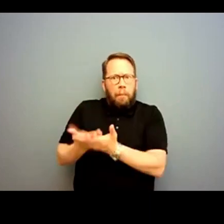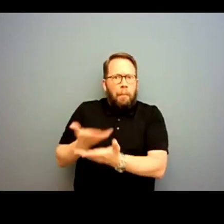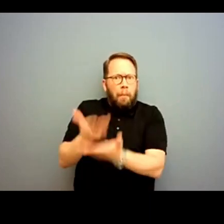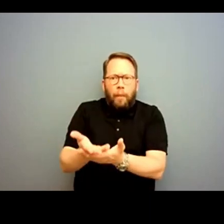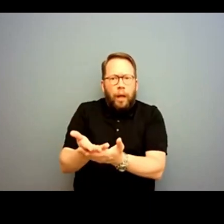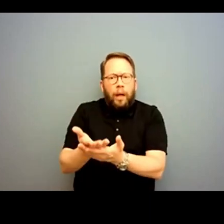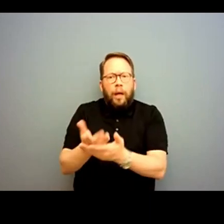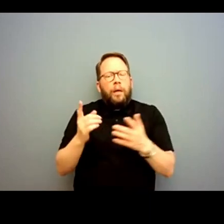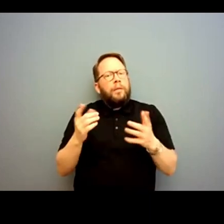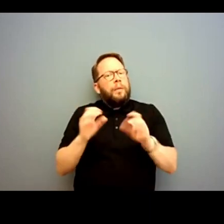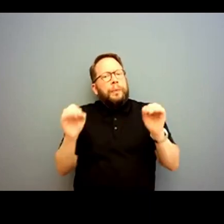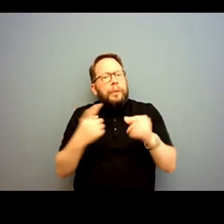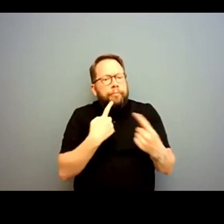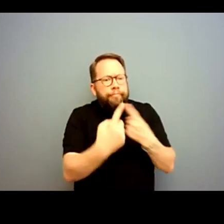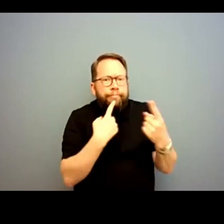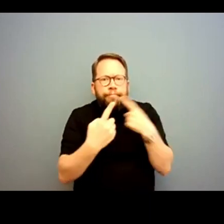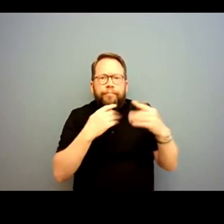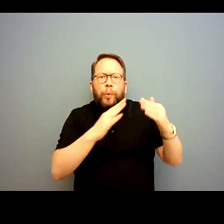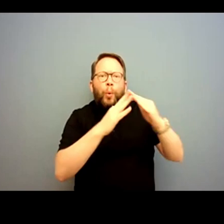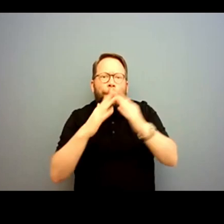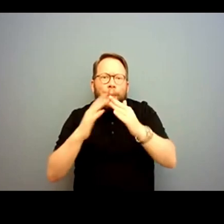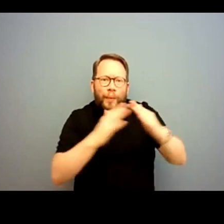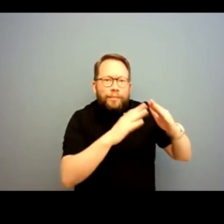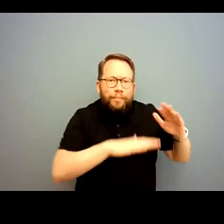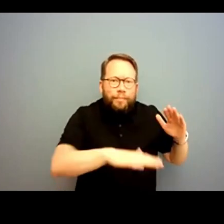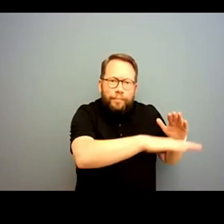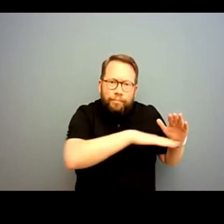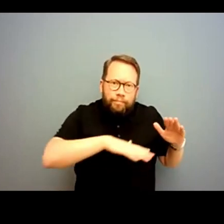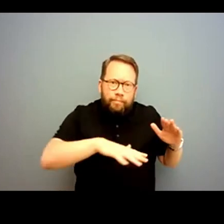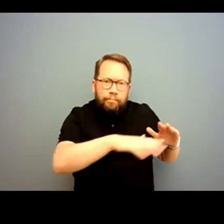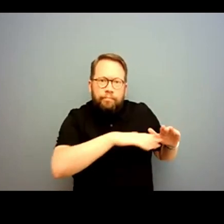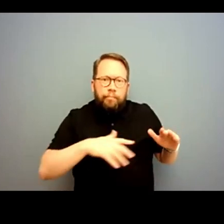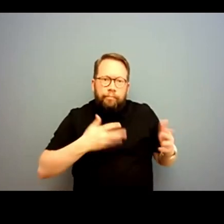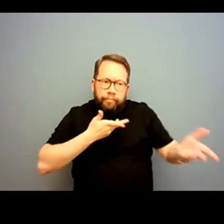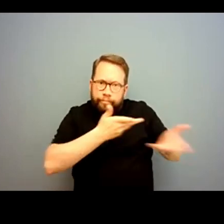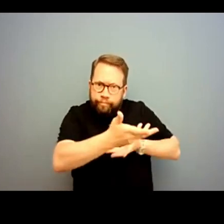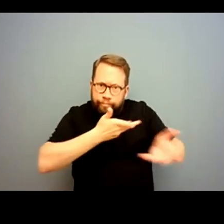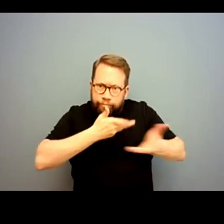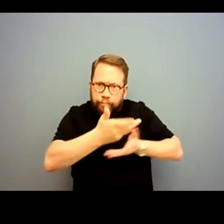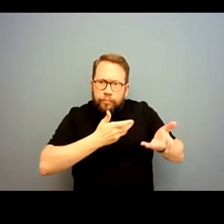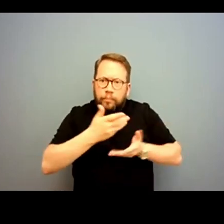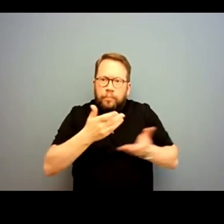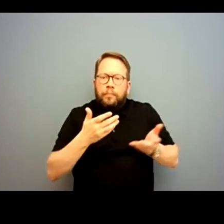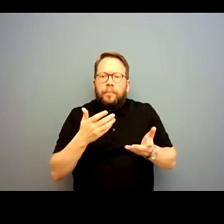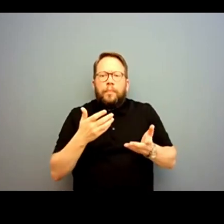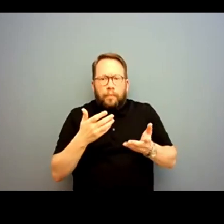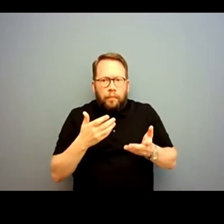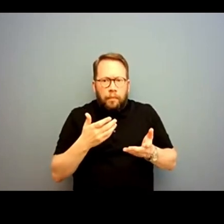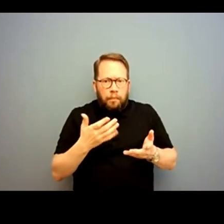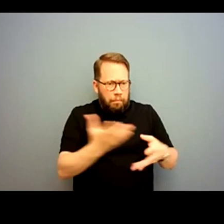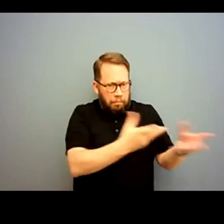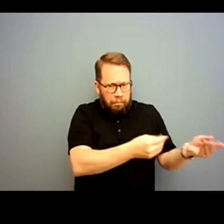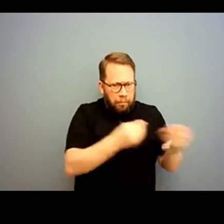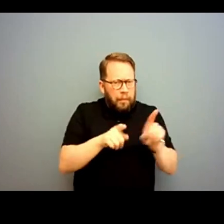They tended to fall back into very traditional argumentation about almost